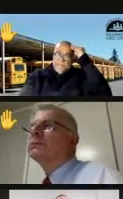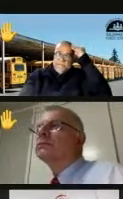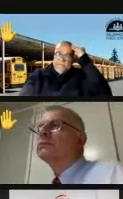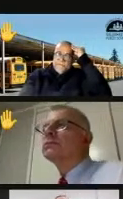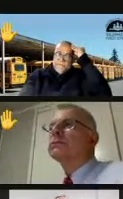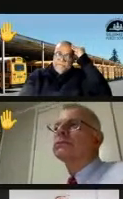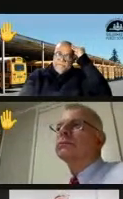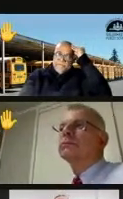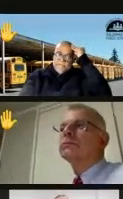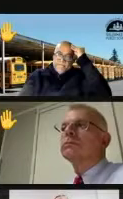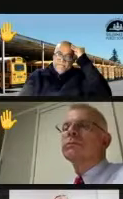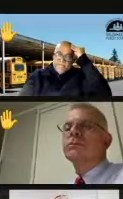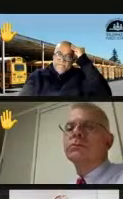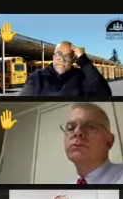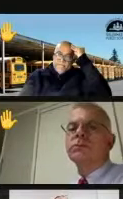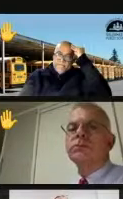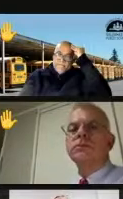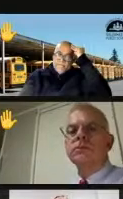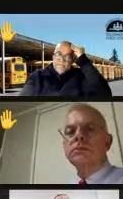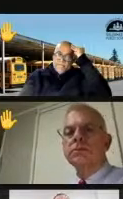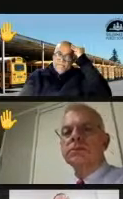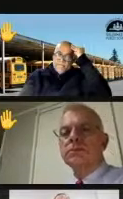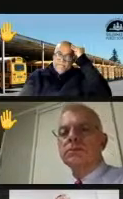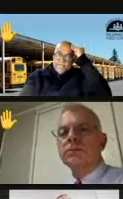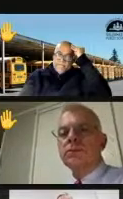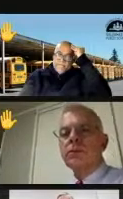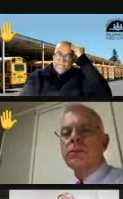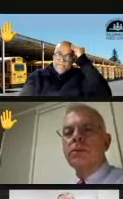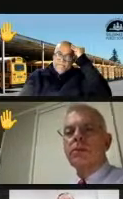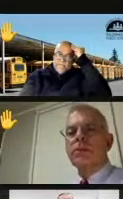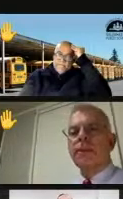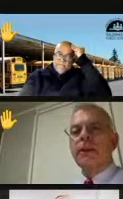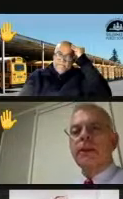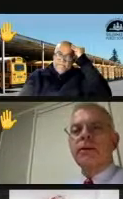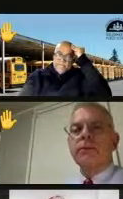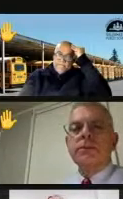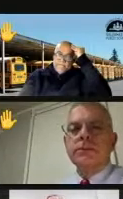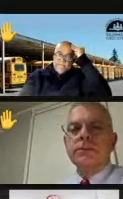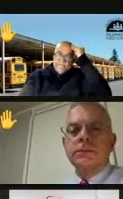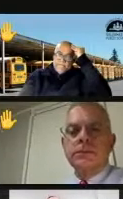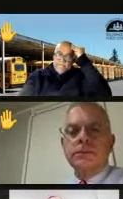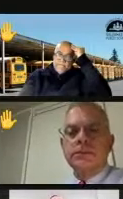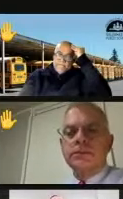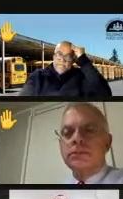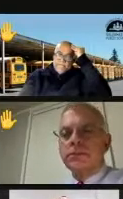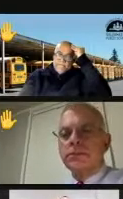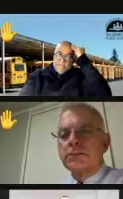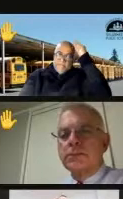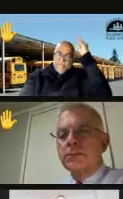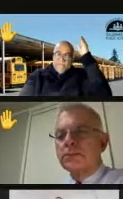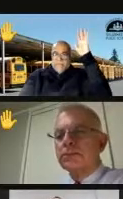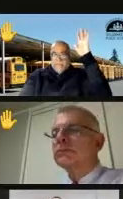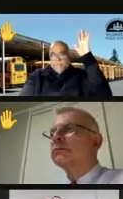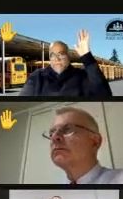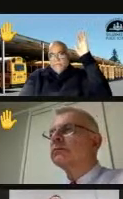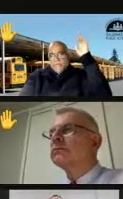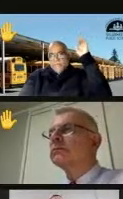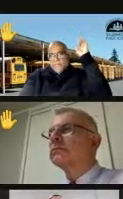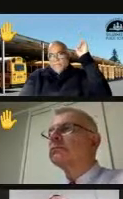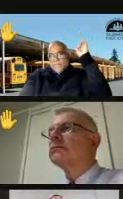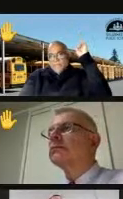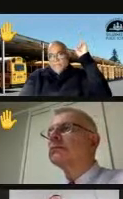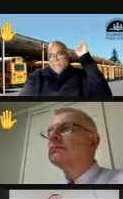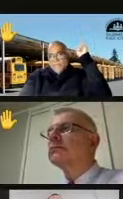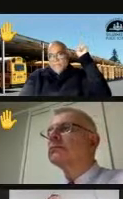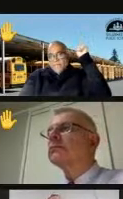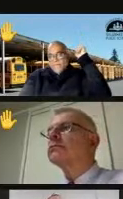the competitiveness and who else is kind of looking for awesome candidates. You're spot on. Thank you for mentioning that district. And the other